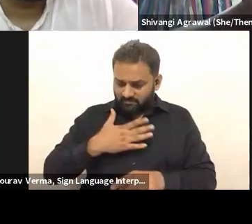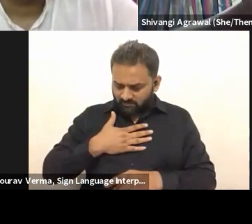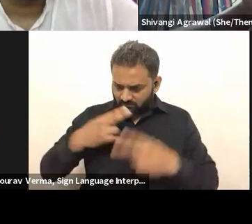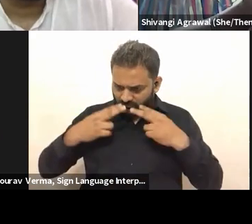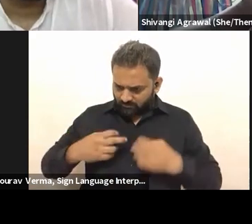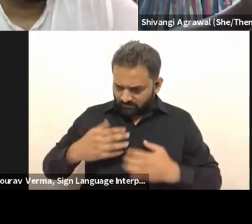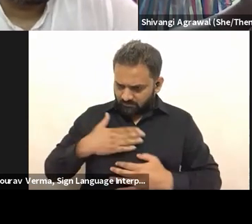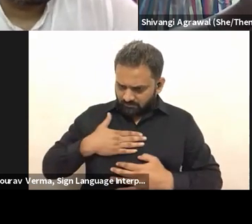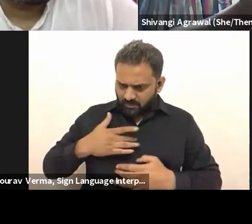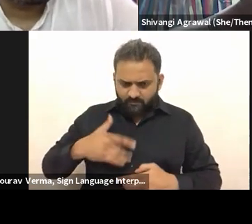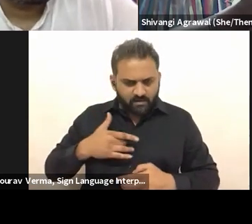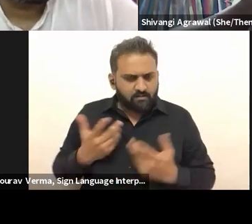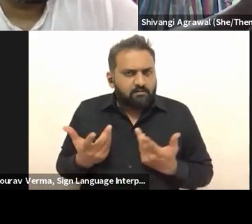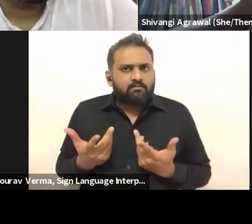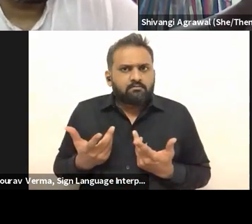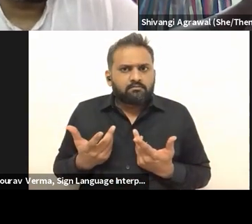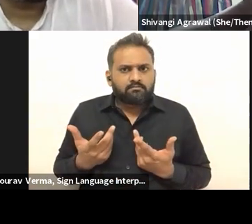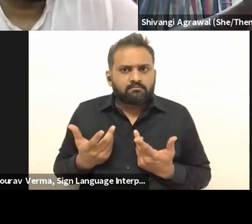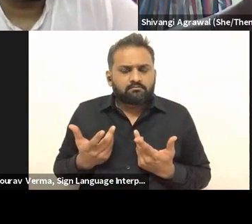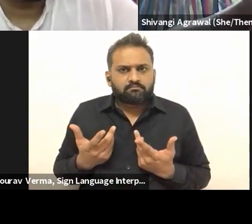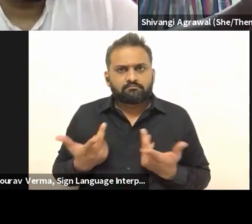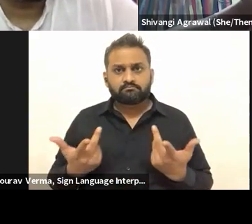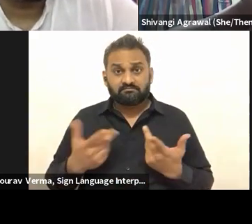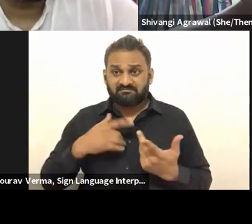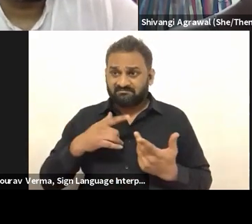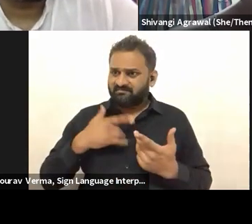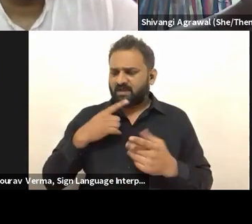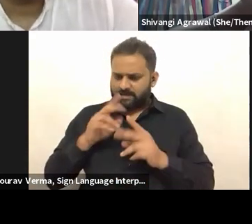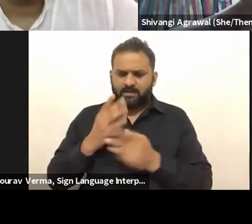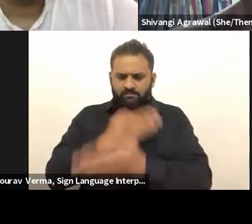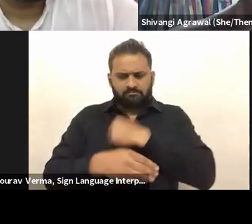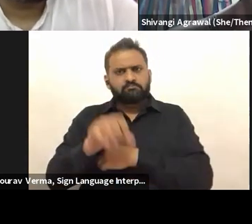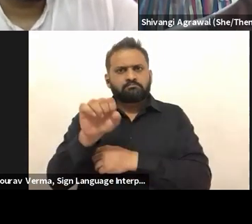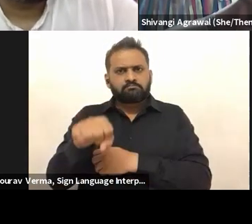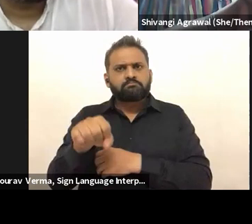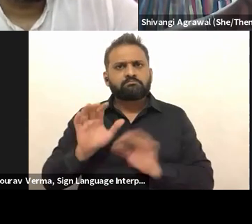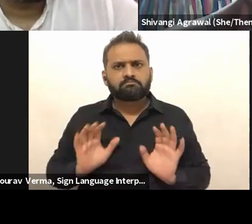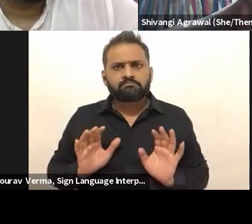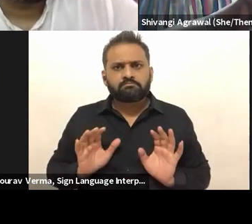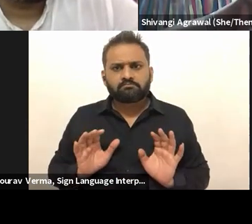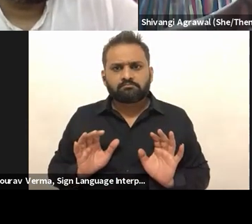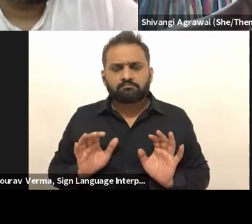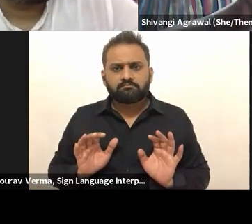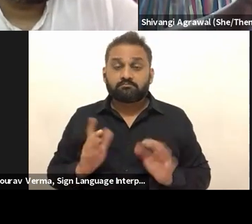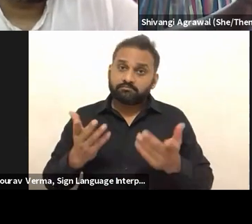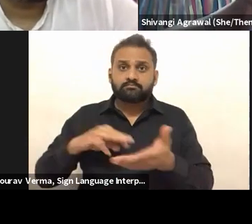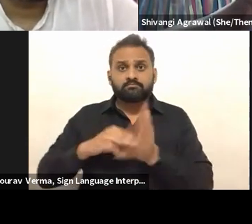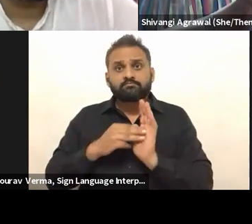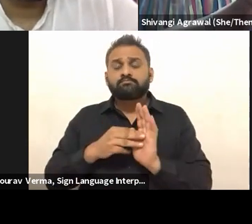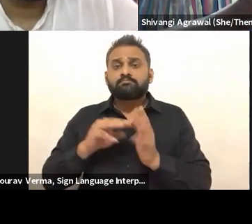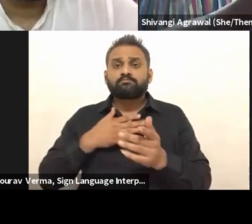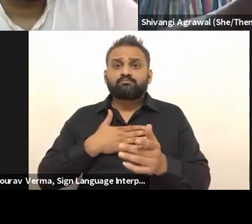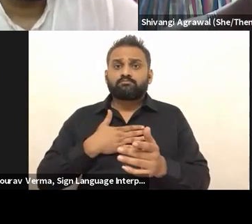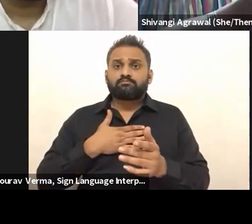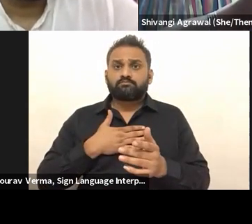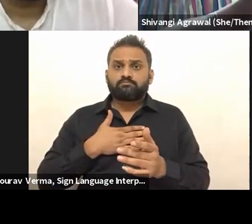like believing that that we are disabled, that we like that we do belong, you